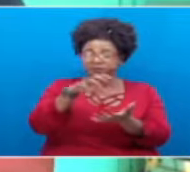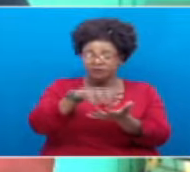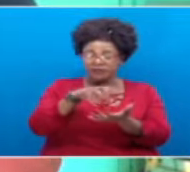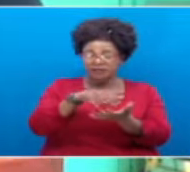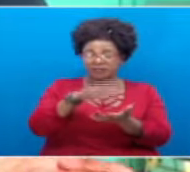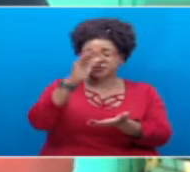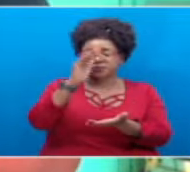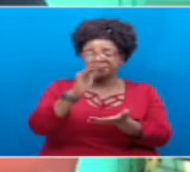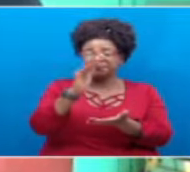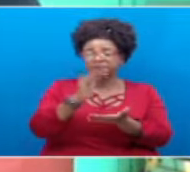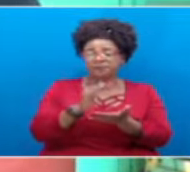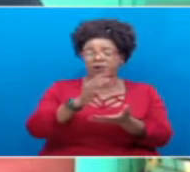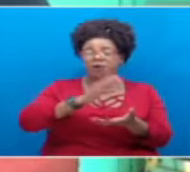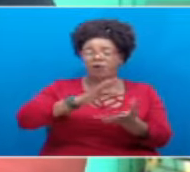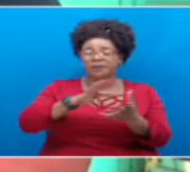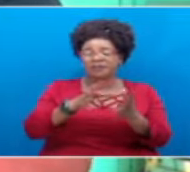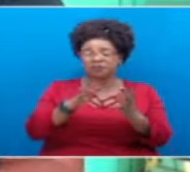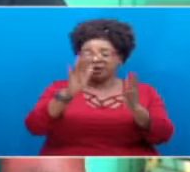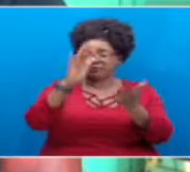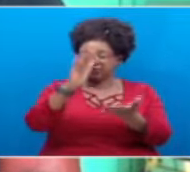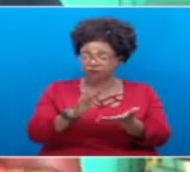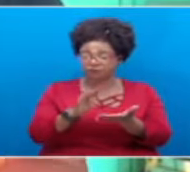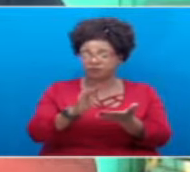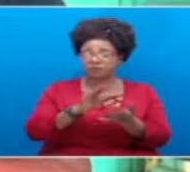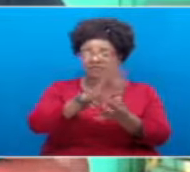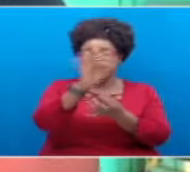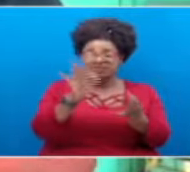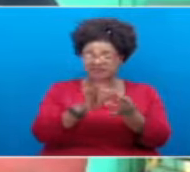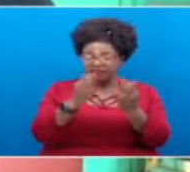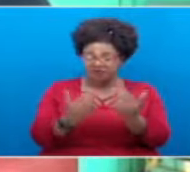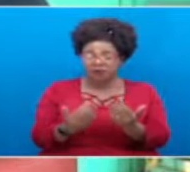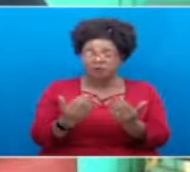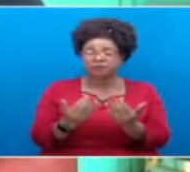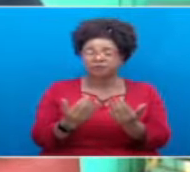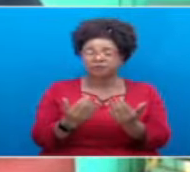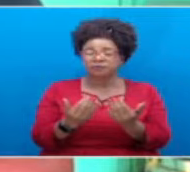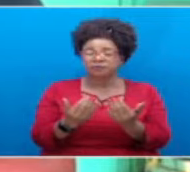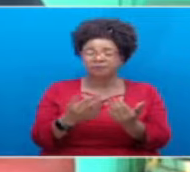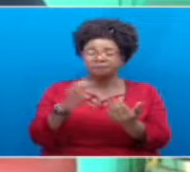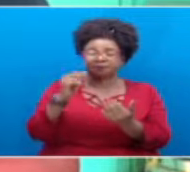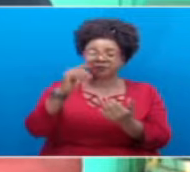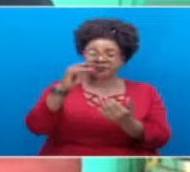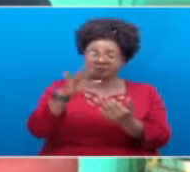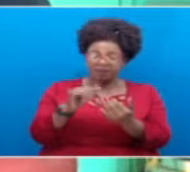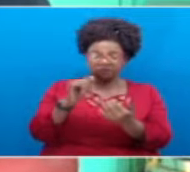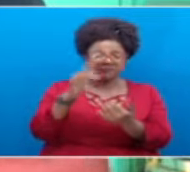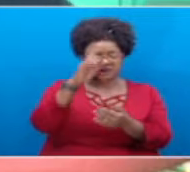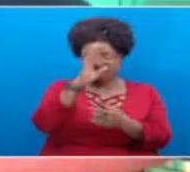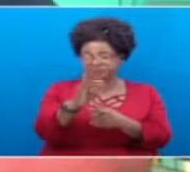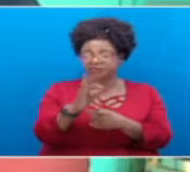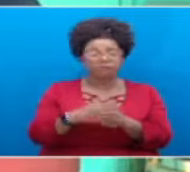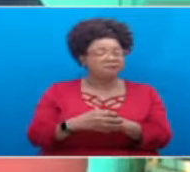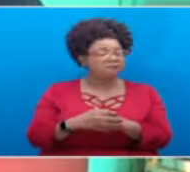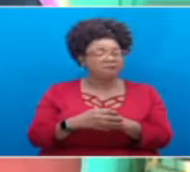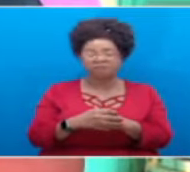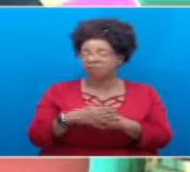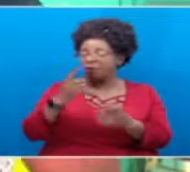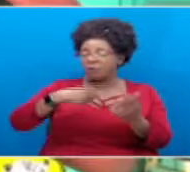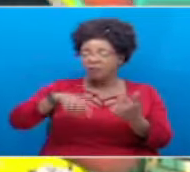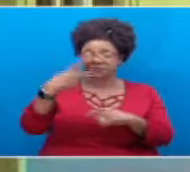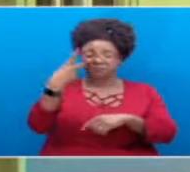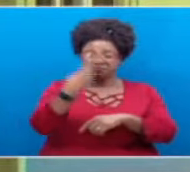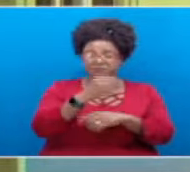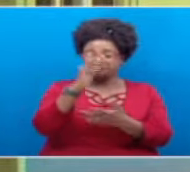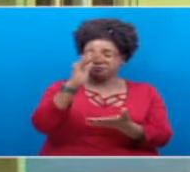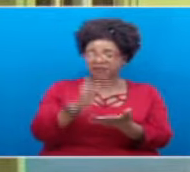and the complications going down, to be specific now, narrowing down to anemia, severe anemia, we are transfusing less compared